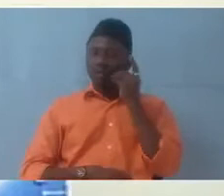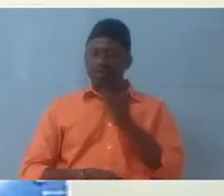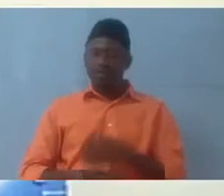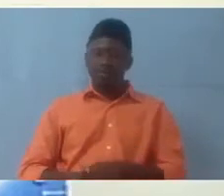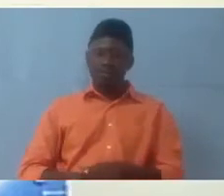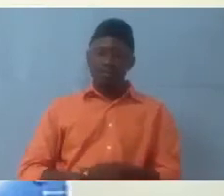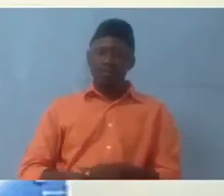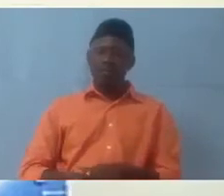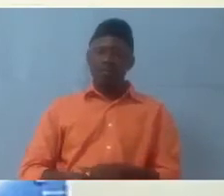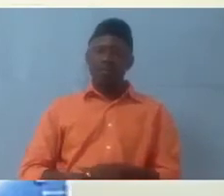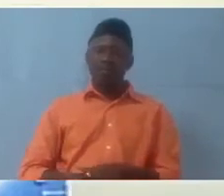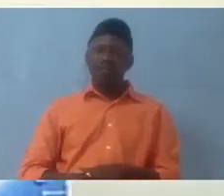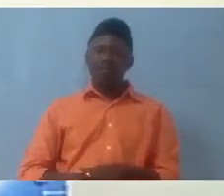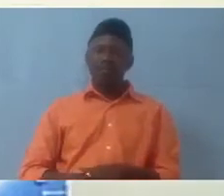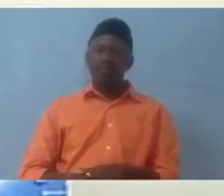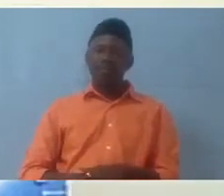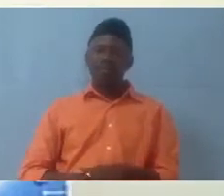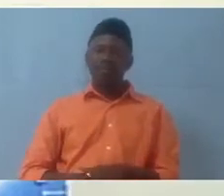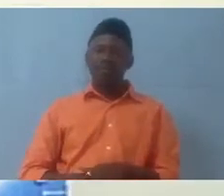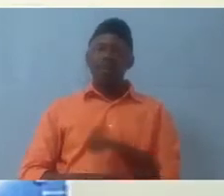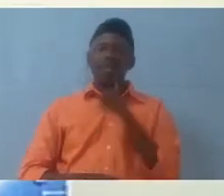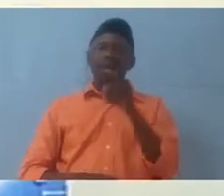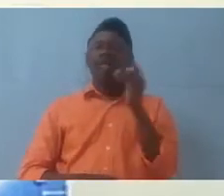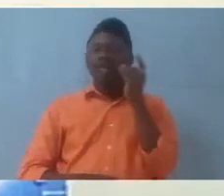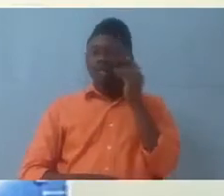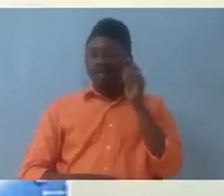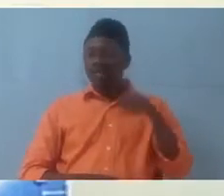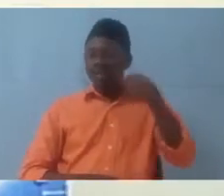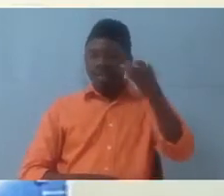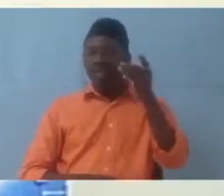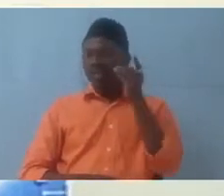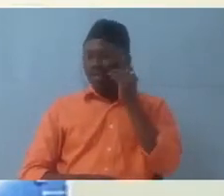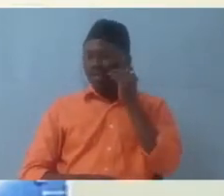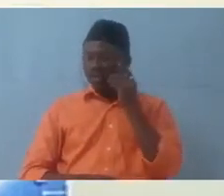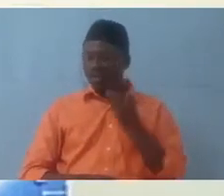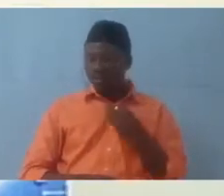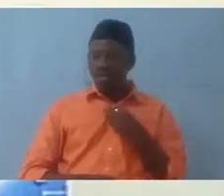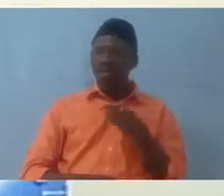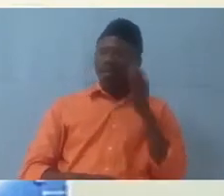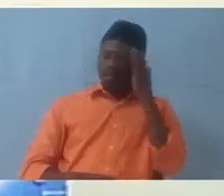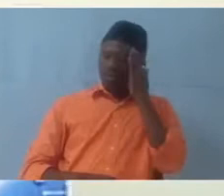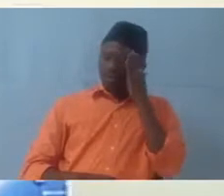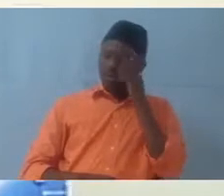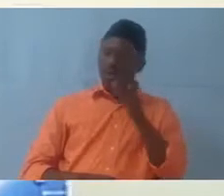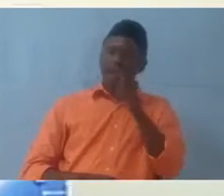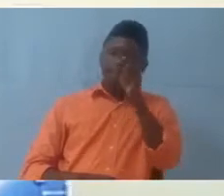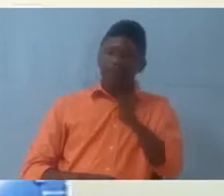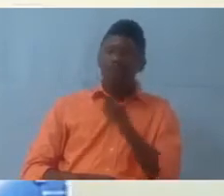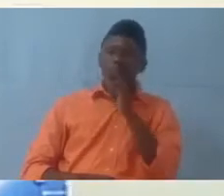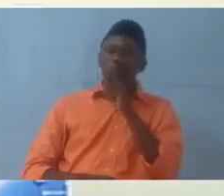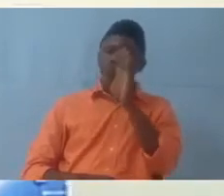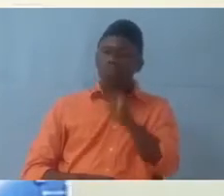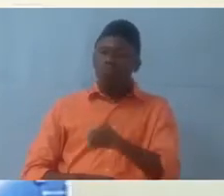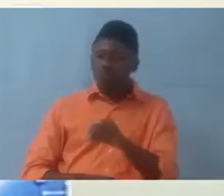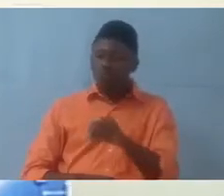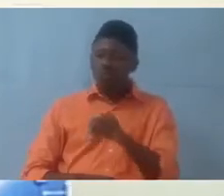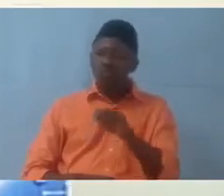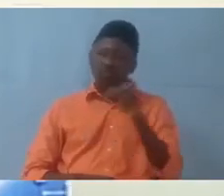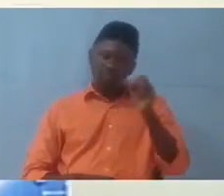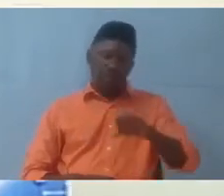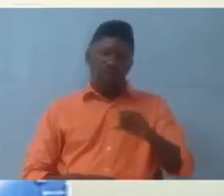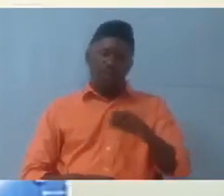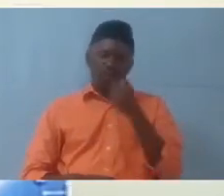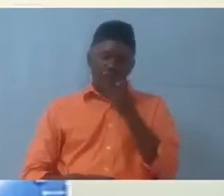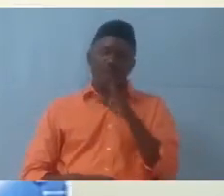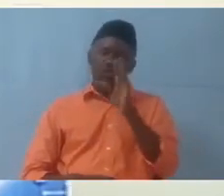adjourn. Wherein I found the accused person at the time. Ci jamono bobu nak ki nga xamné ni